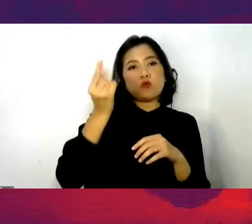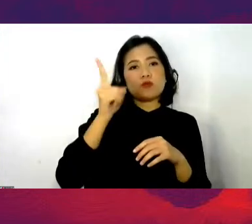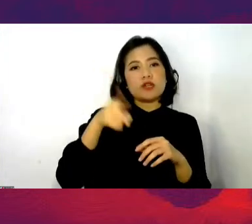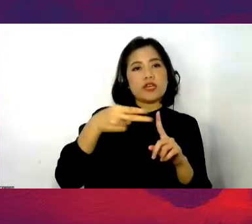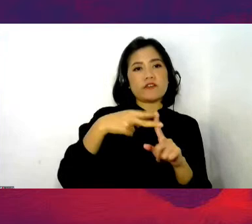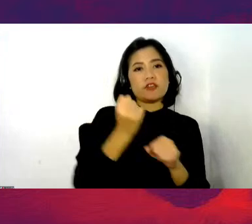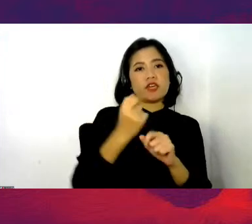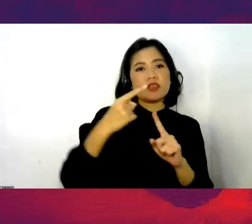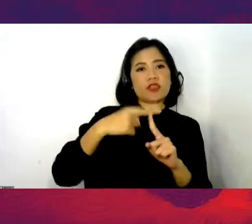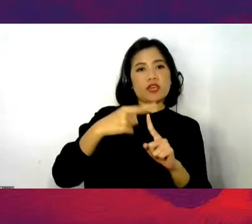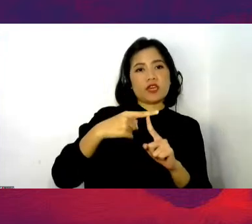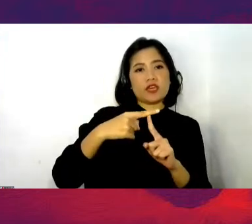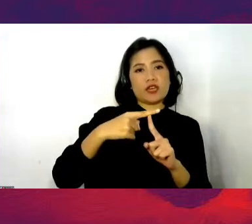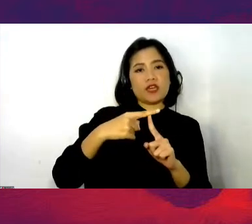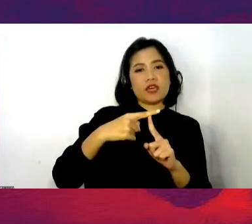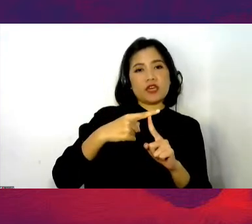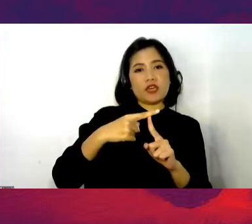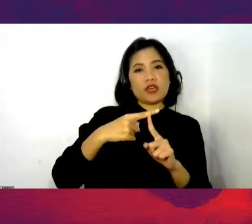originally.